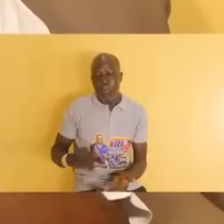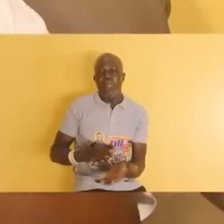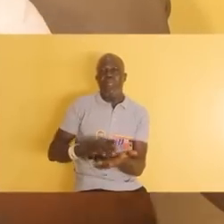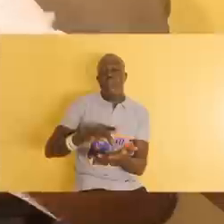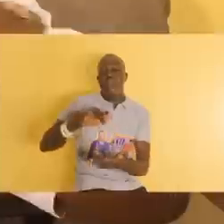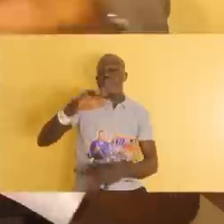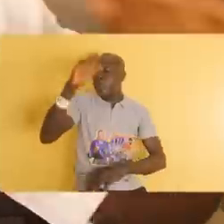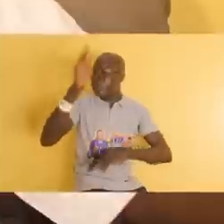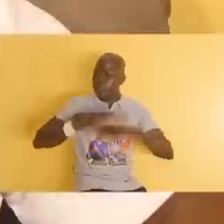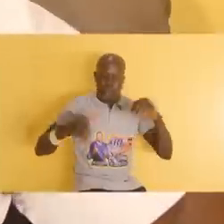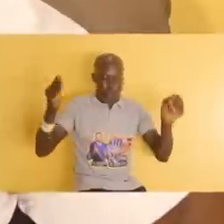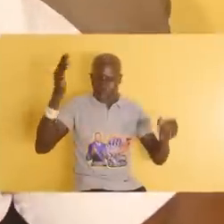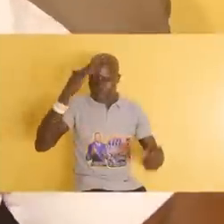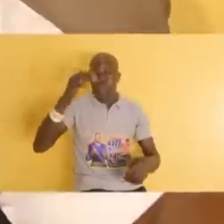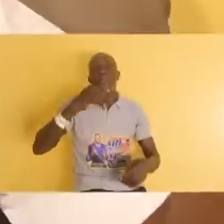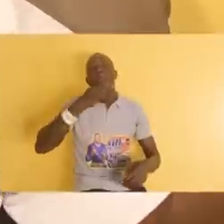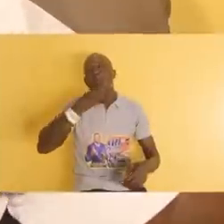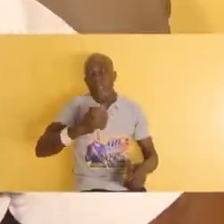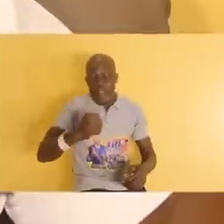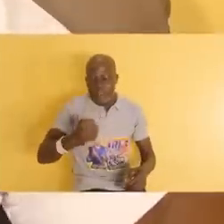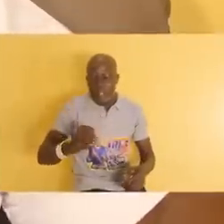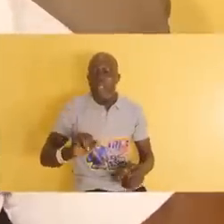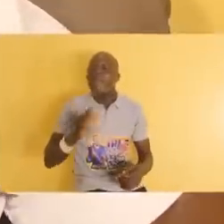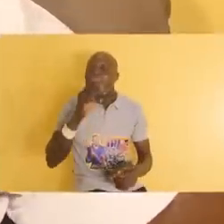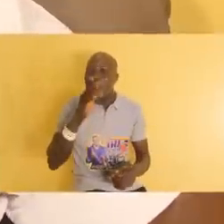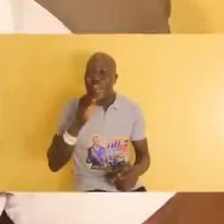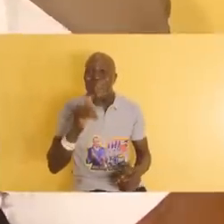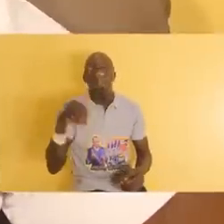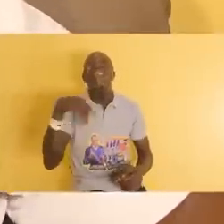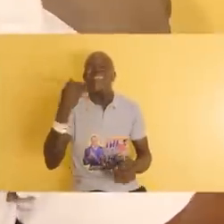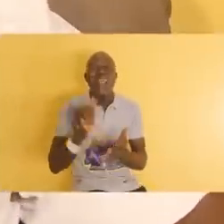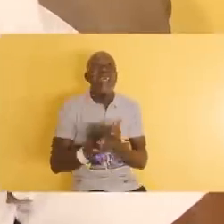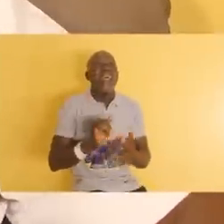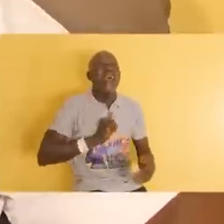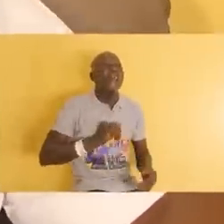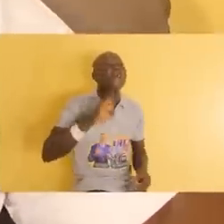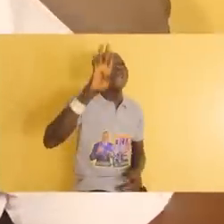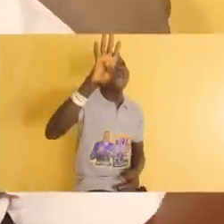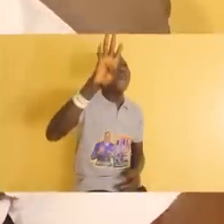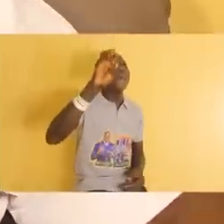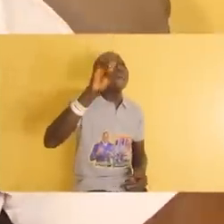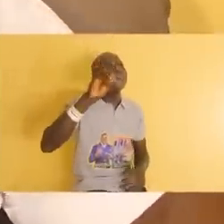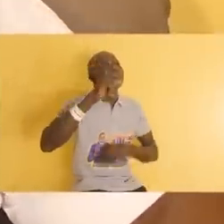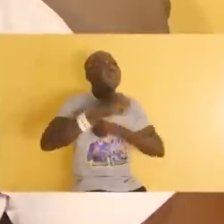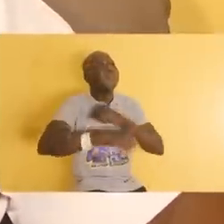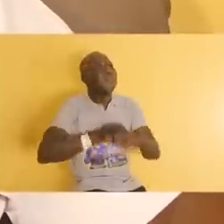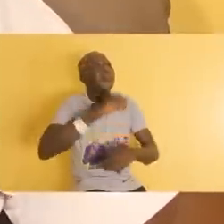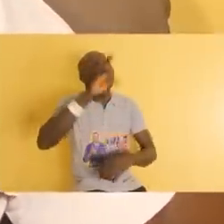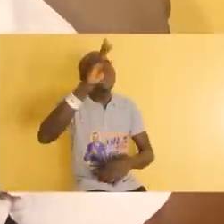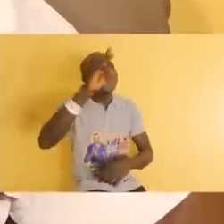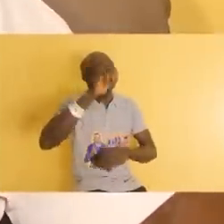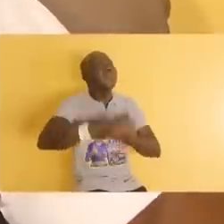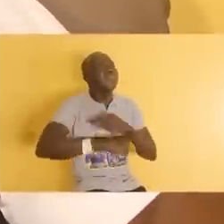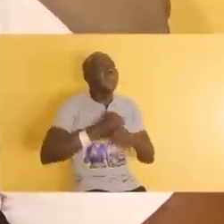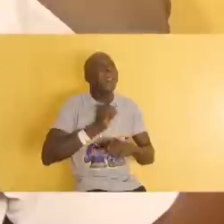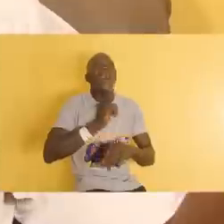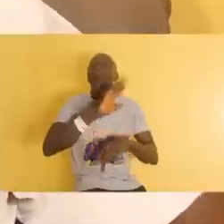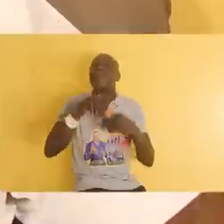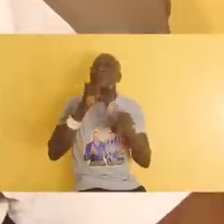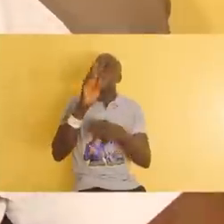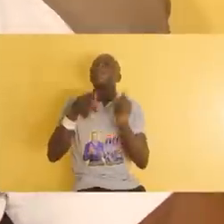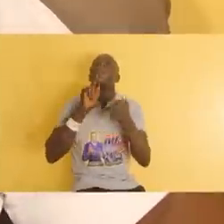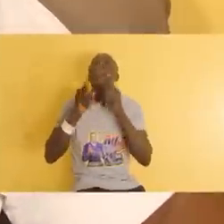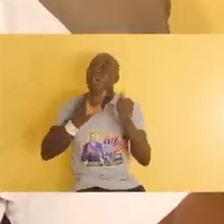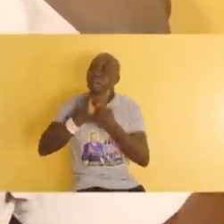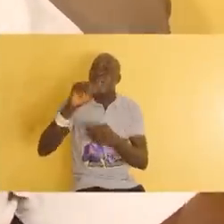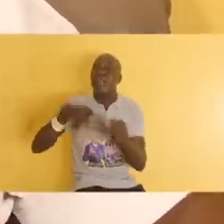children. Ologo meji. We are glorious. Mo ma recognize. Only moti 40 moti 50. The woman says she's 40 years. Moti 60. Awon odu omo na so nipa. You